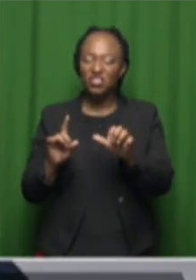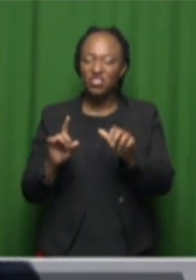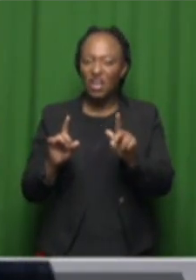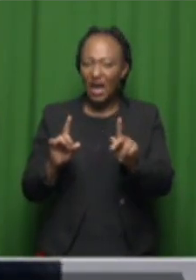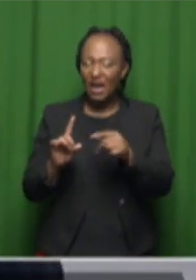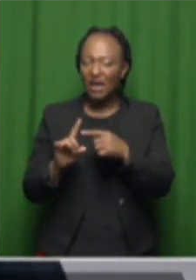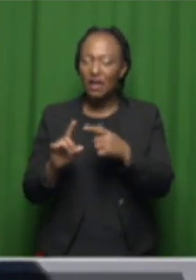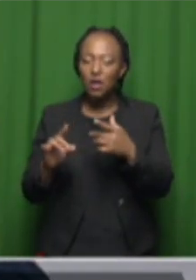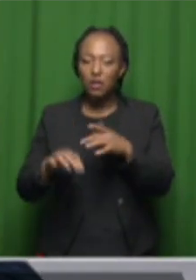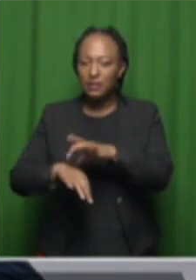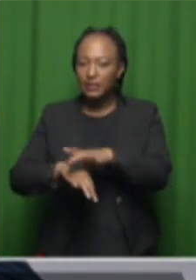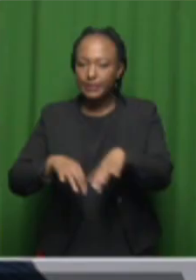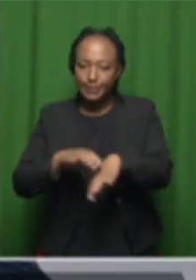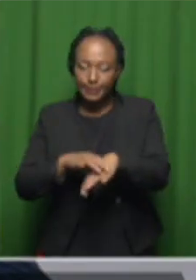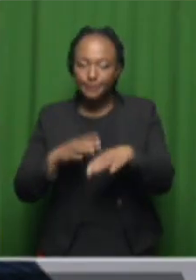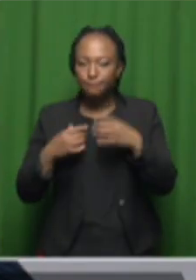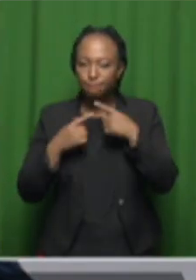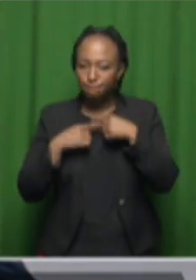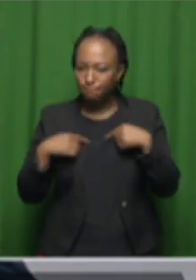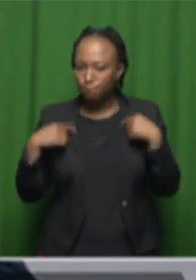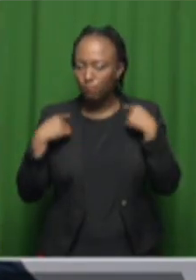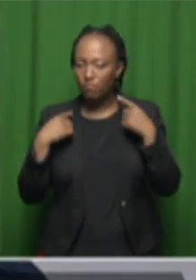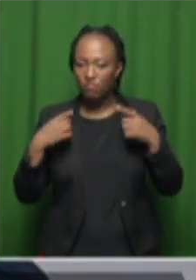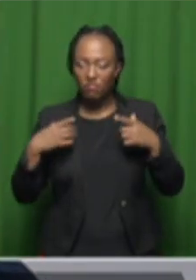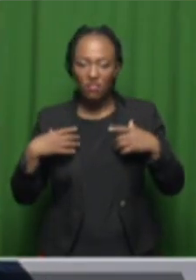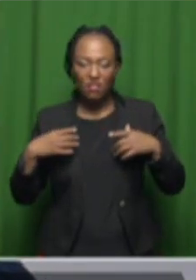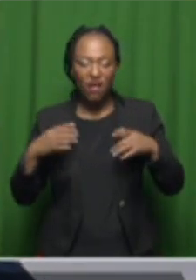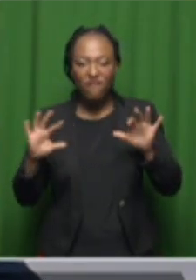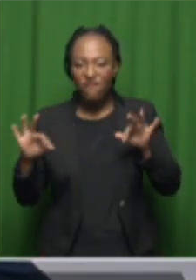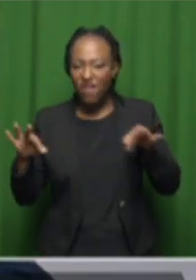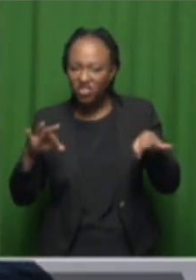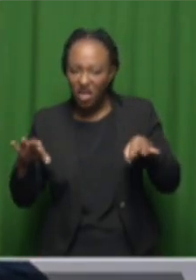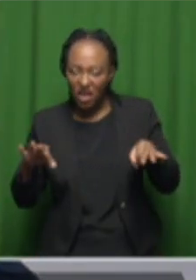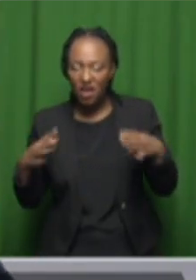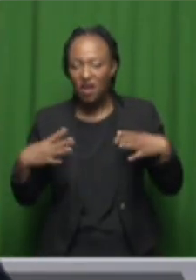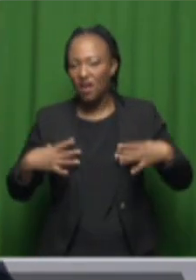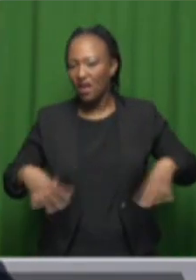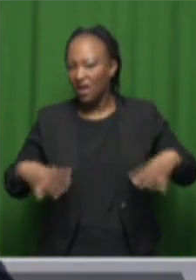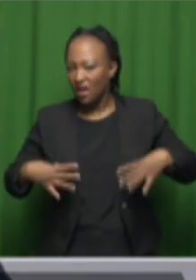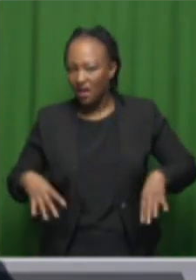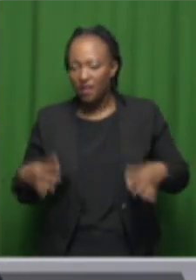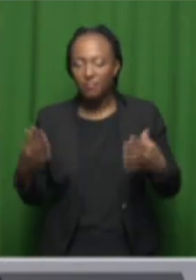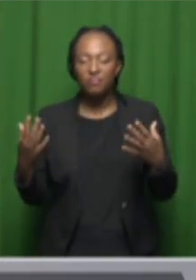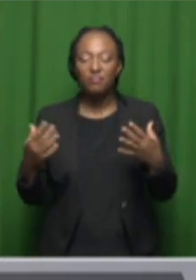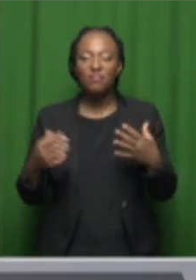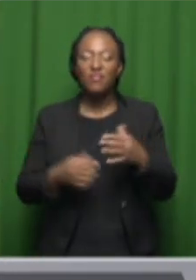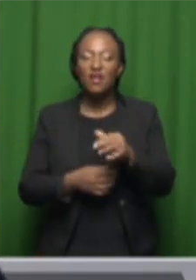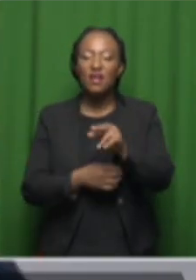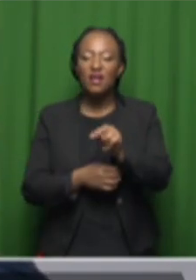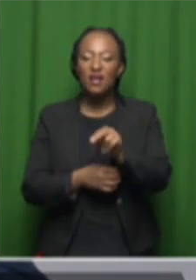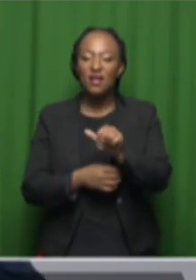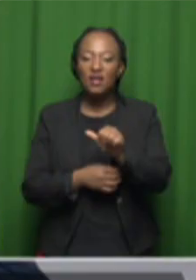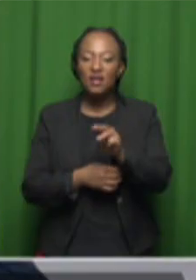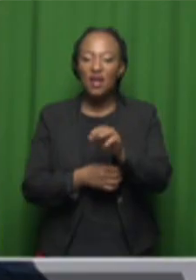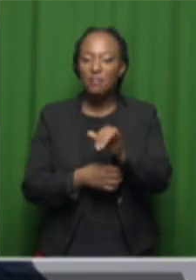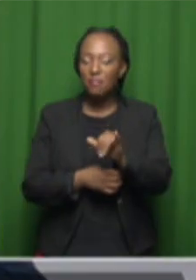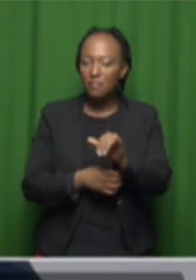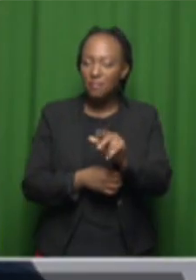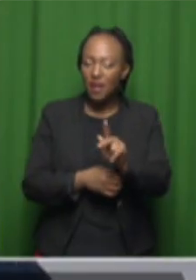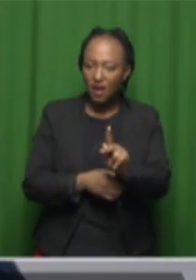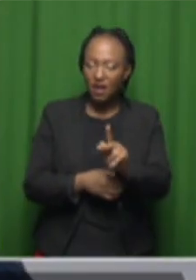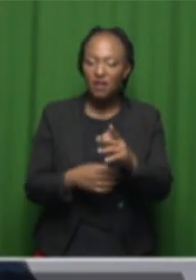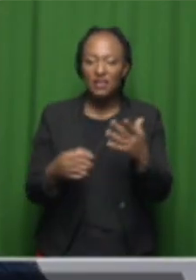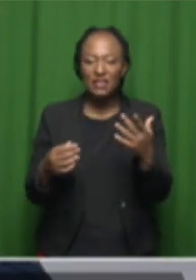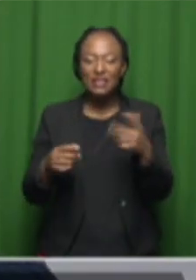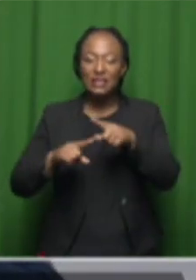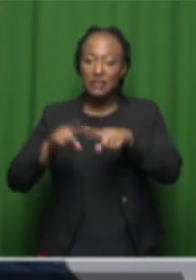jewelry, fashion designers. And so we've got people like Lila Bare, we've got NYCK, which you showed a picture of earlier. There's,